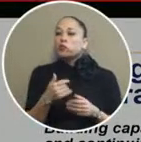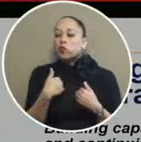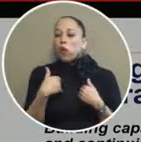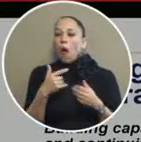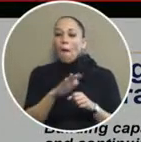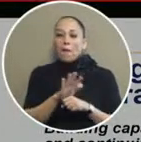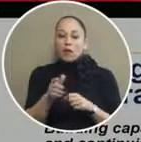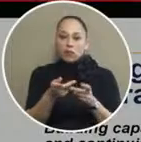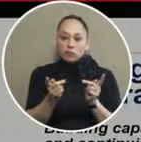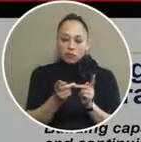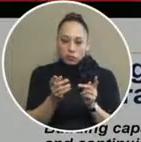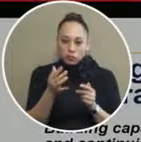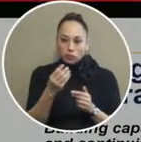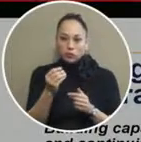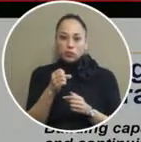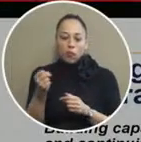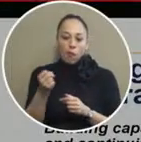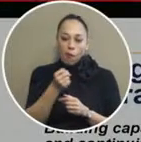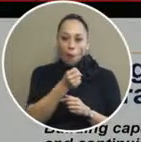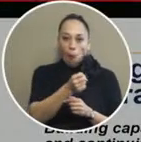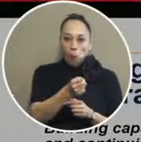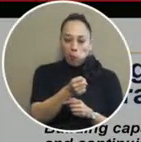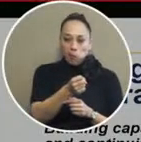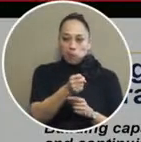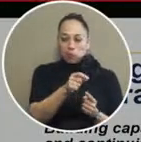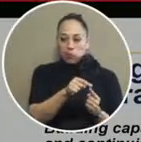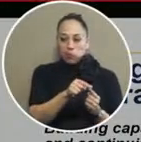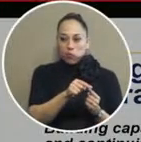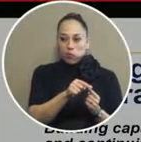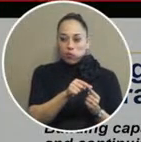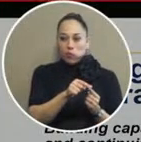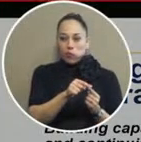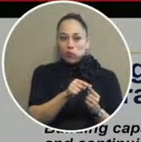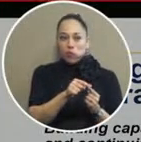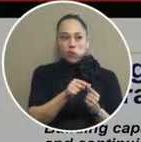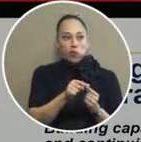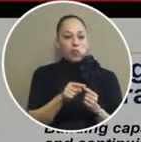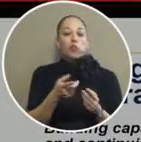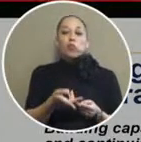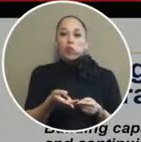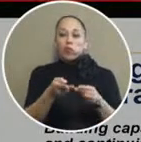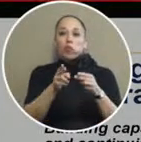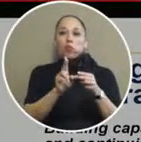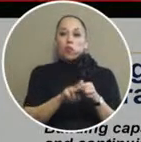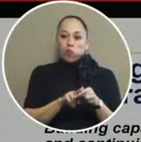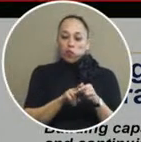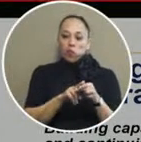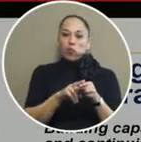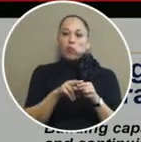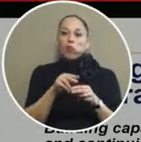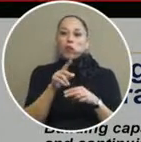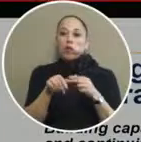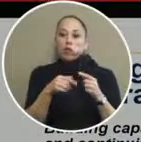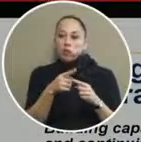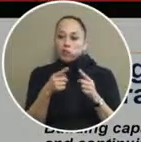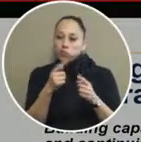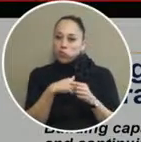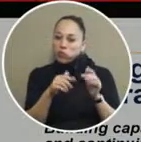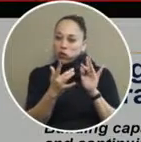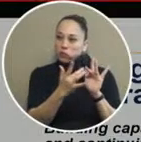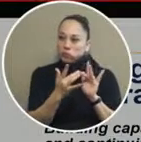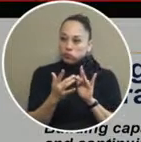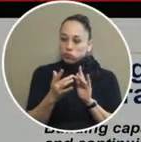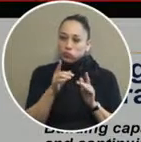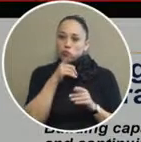to allocate to revamp or increase labor force related to epidemiology and contact tracing is going